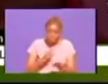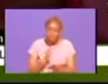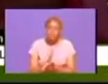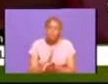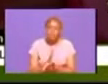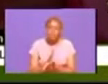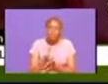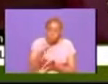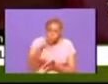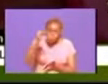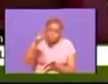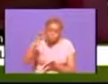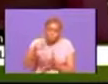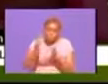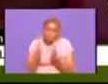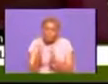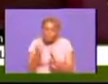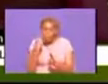erect the leaders that